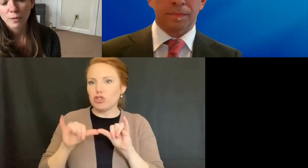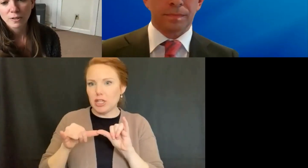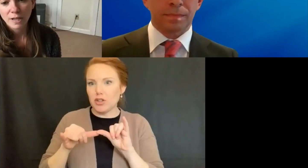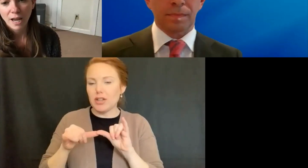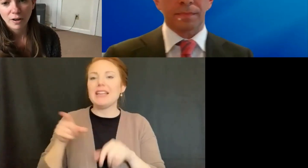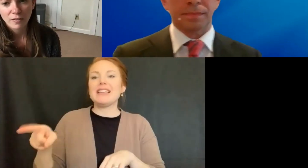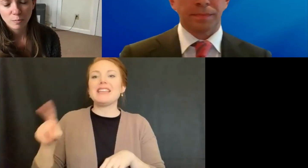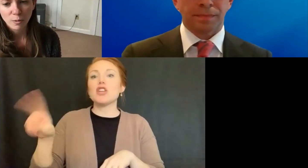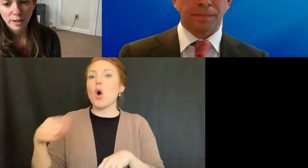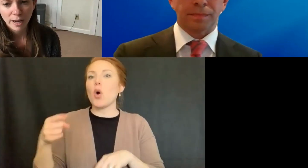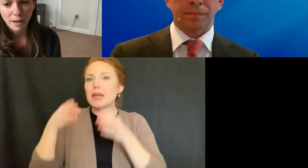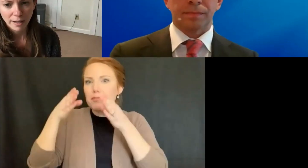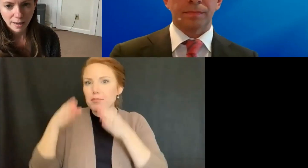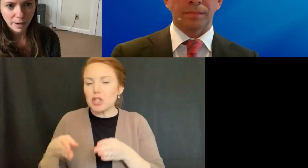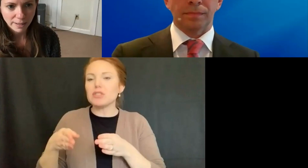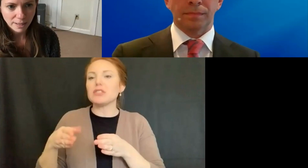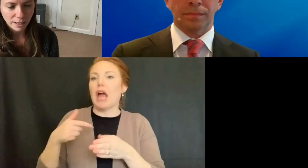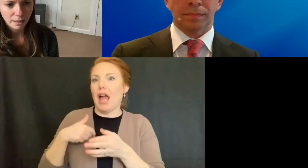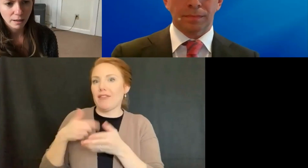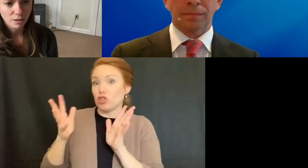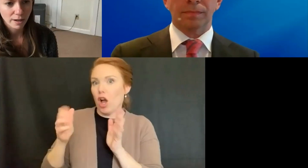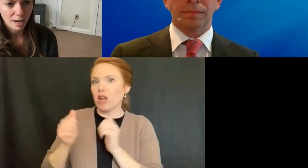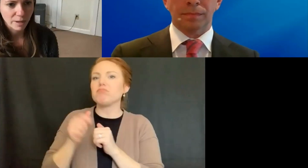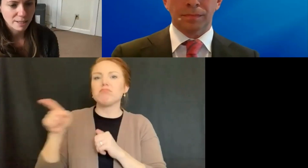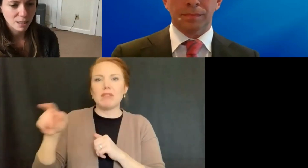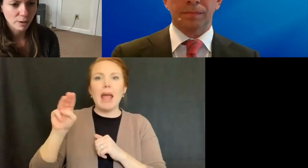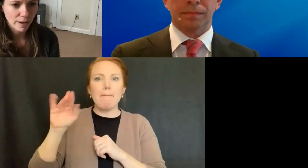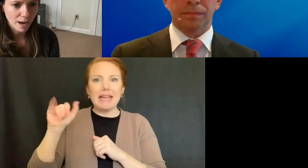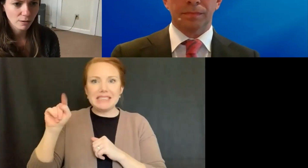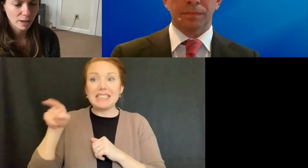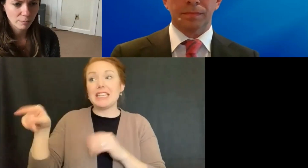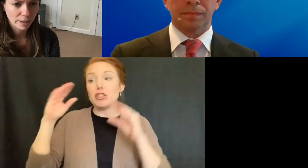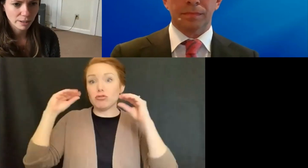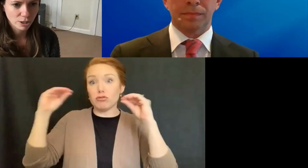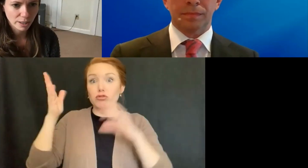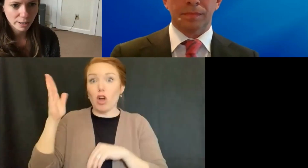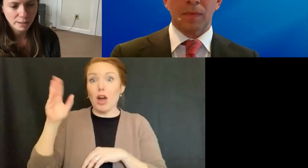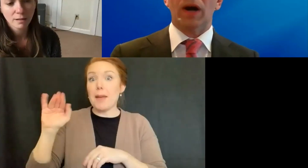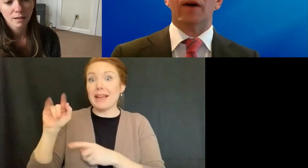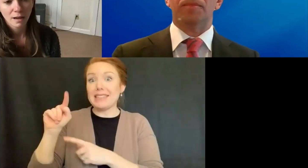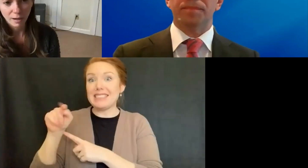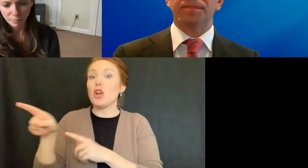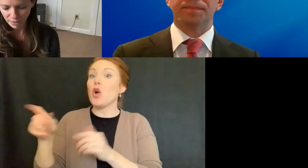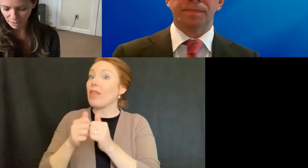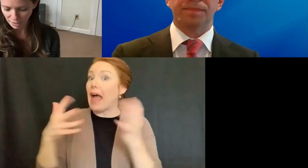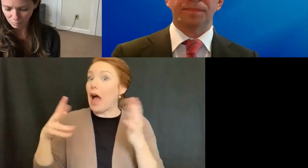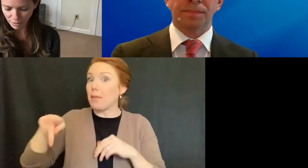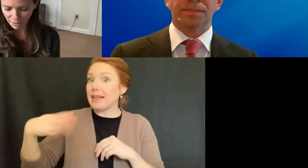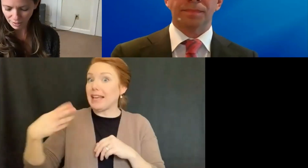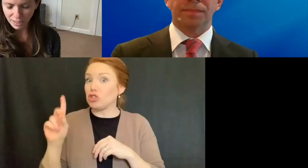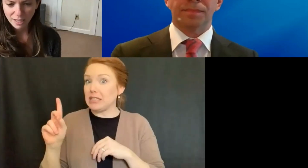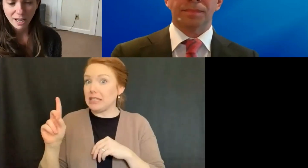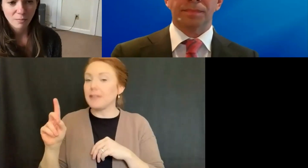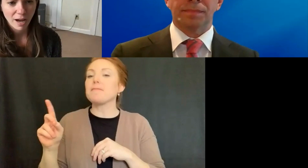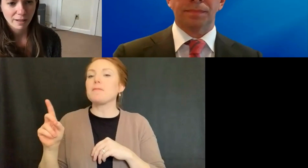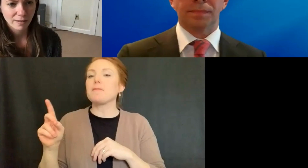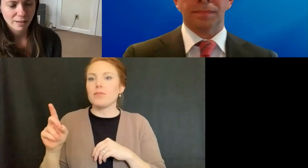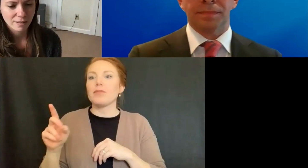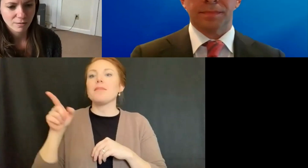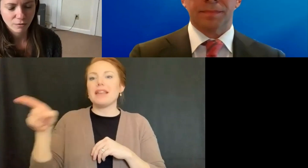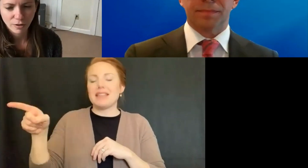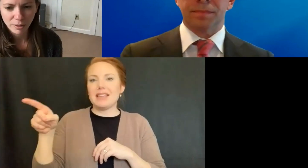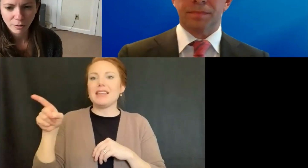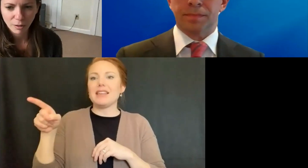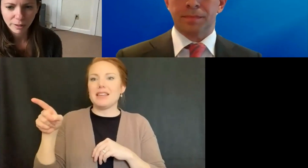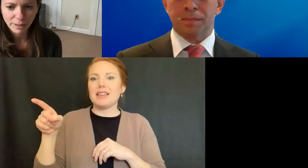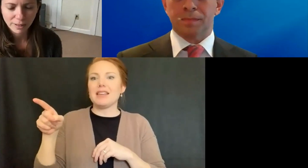the only person to ever have spoken at MIT and taught at MIT without a PhD. Wow. But he came at